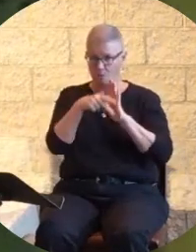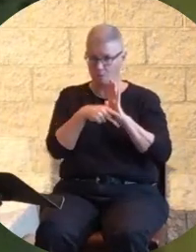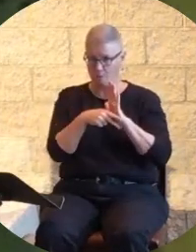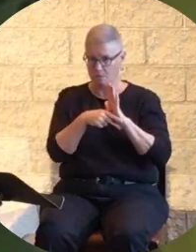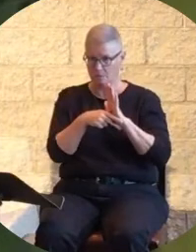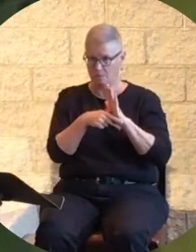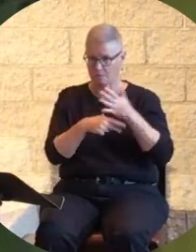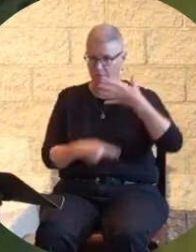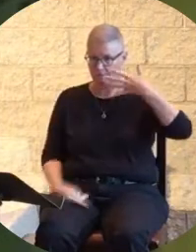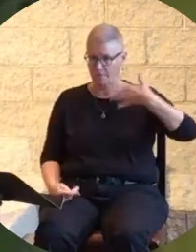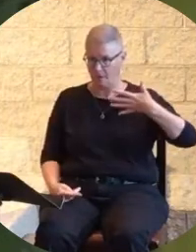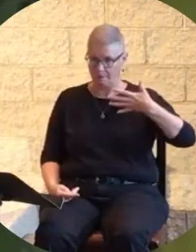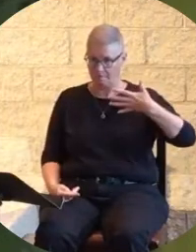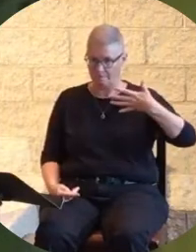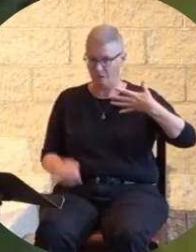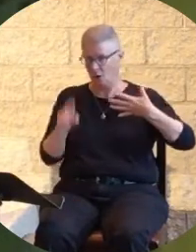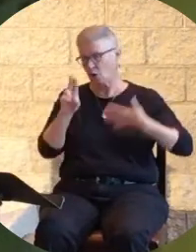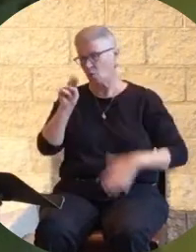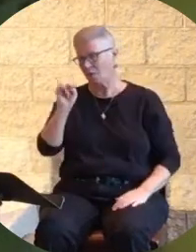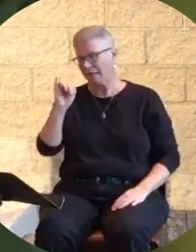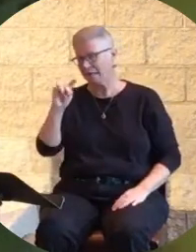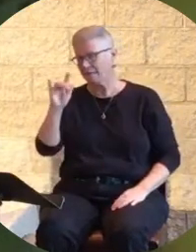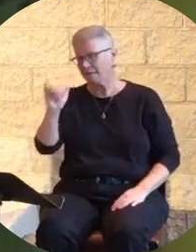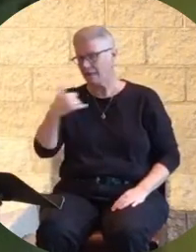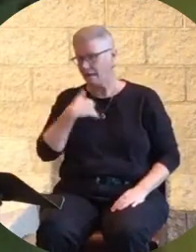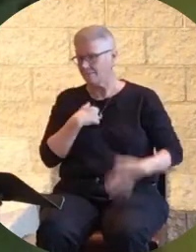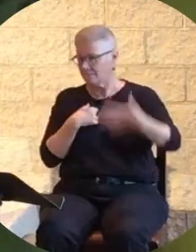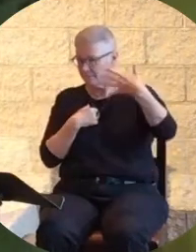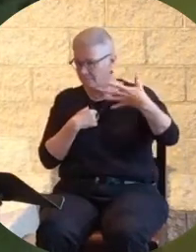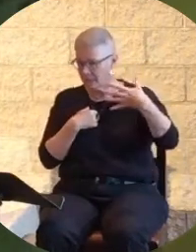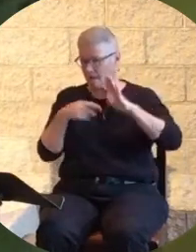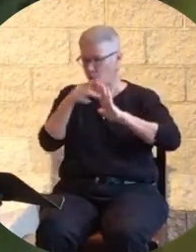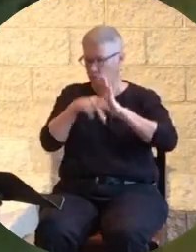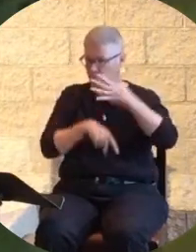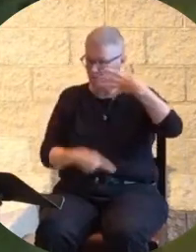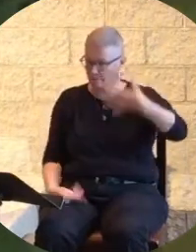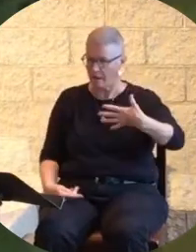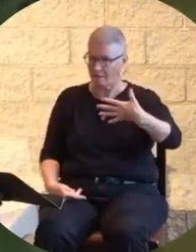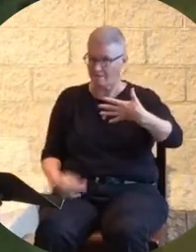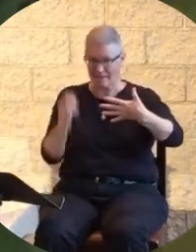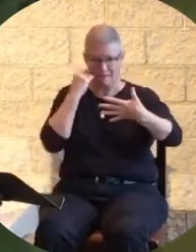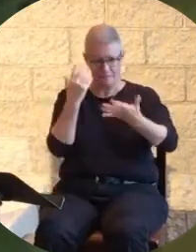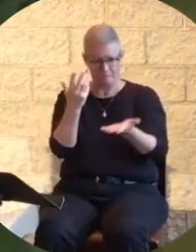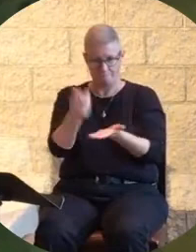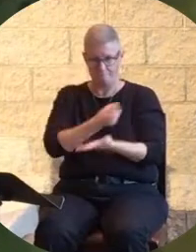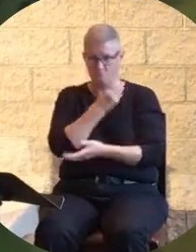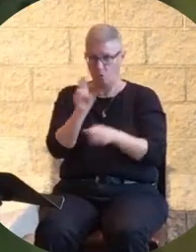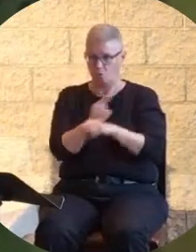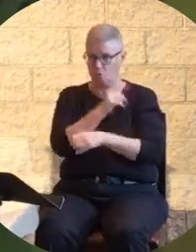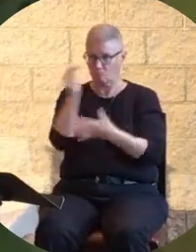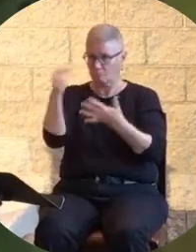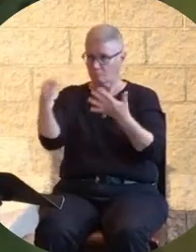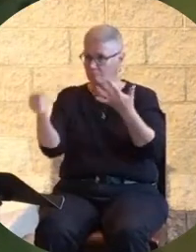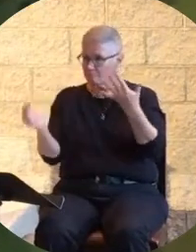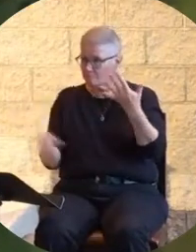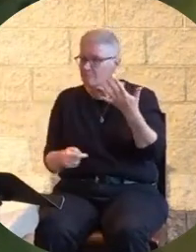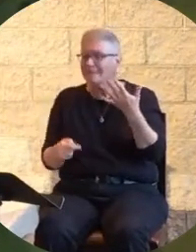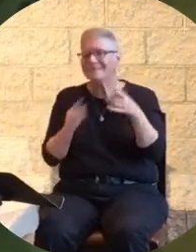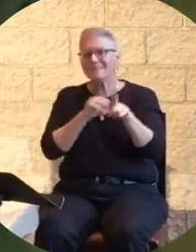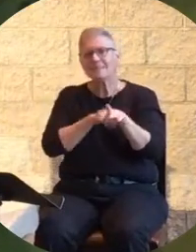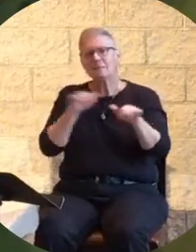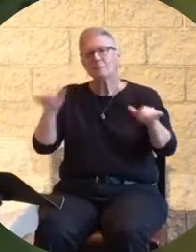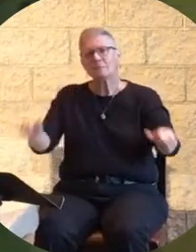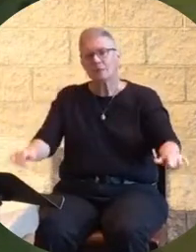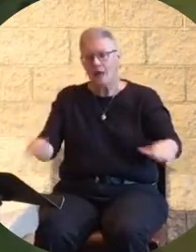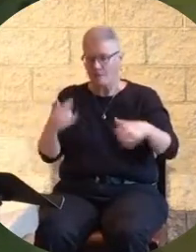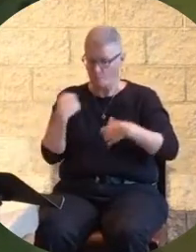We have five principles in unity that if we use those five principles, as we begin to use the power